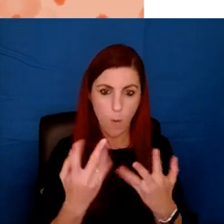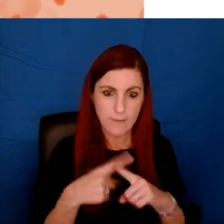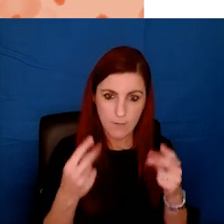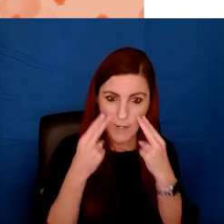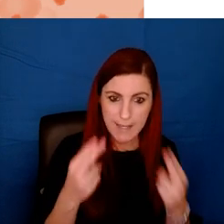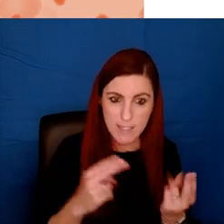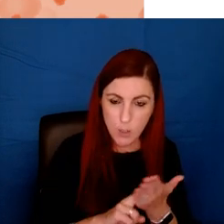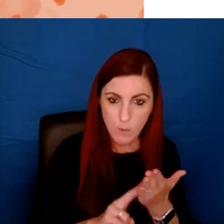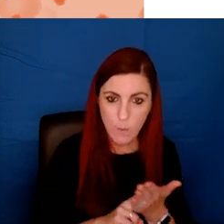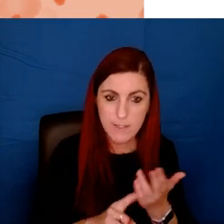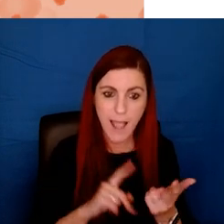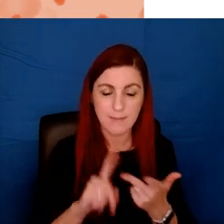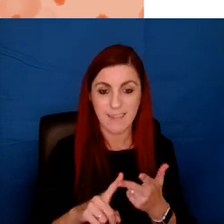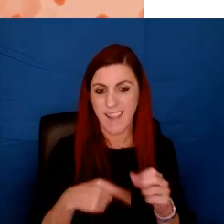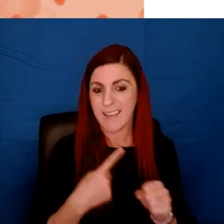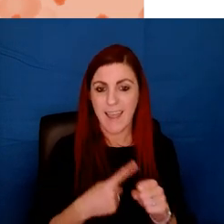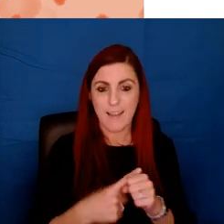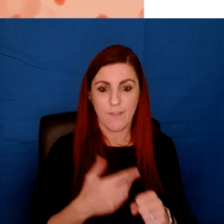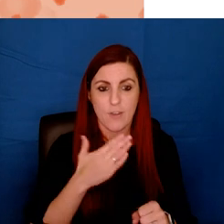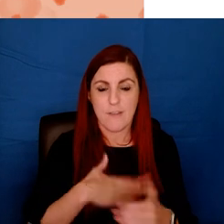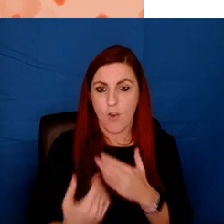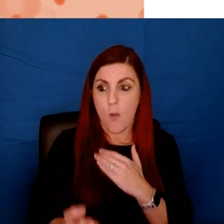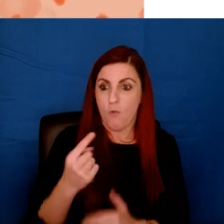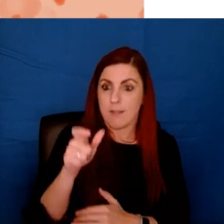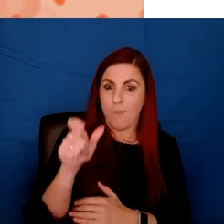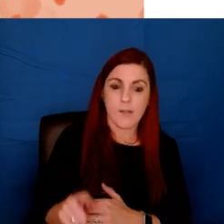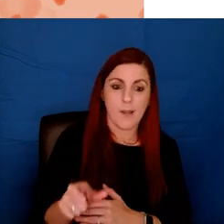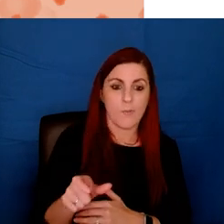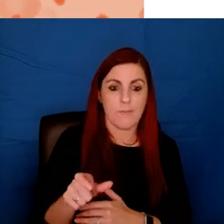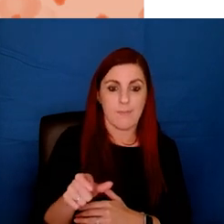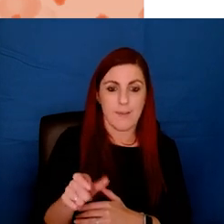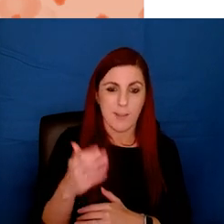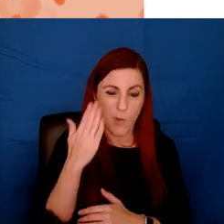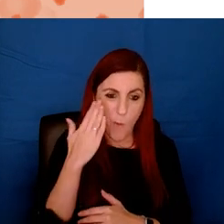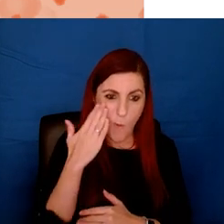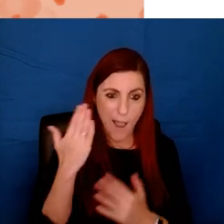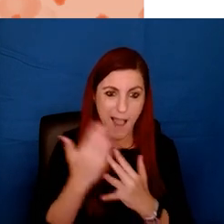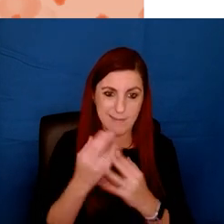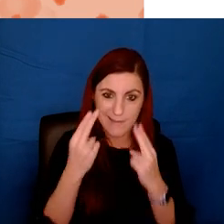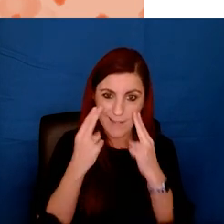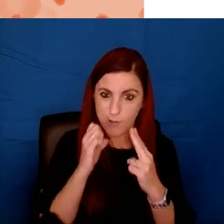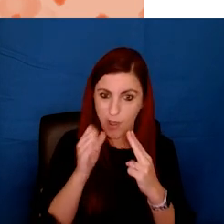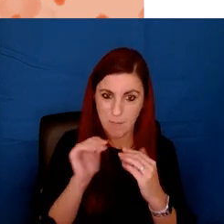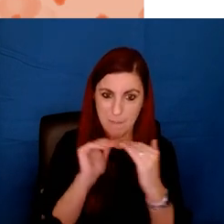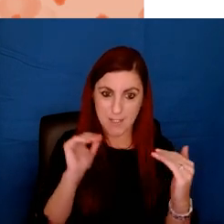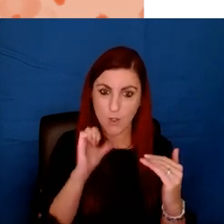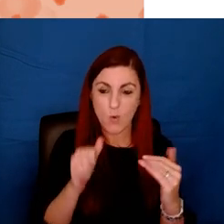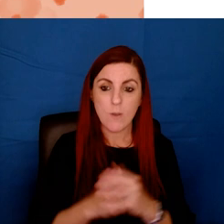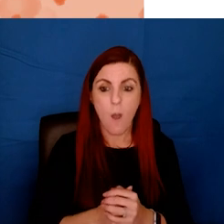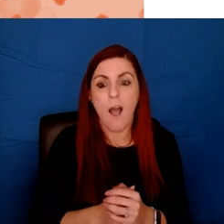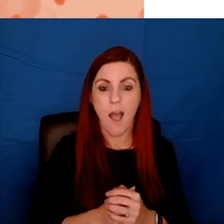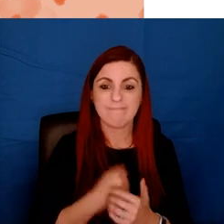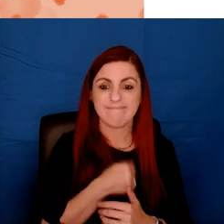use? And if you come across someone, you know that their access needs haven't been met, don't just sit on it. You